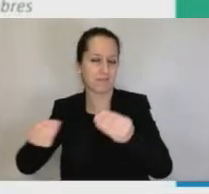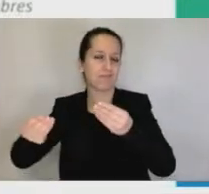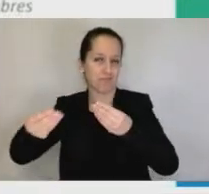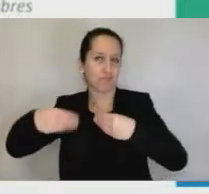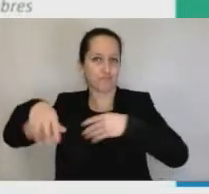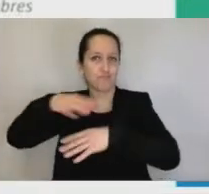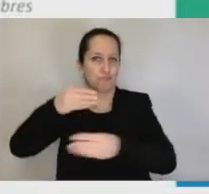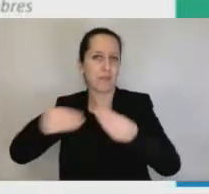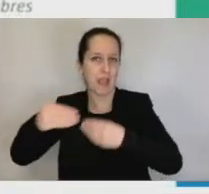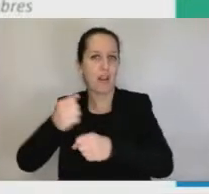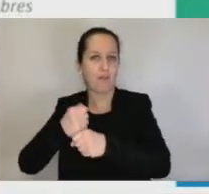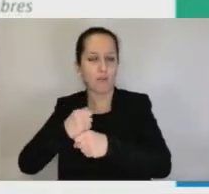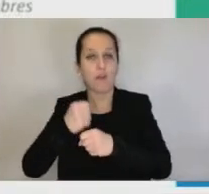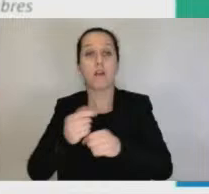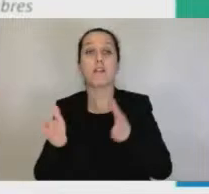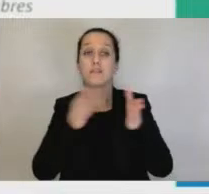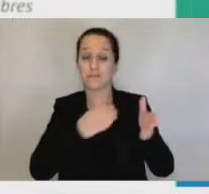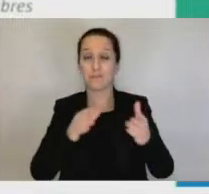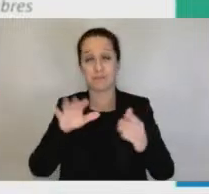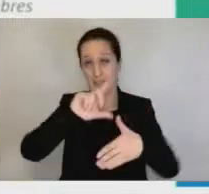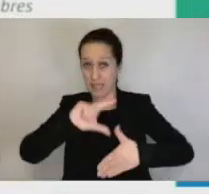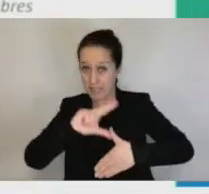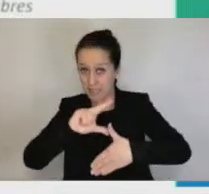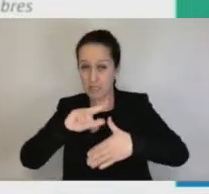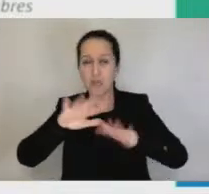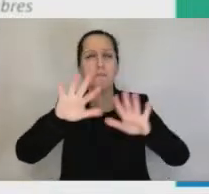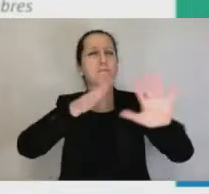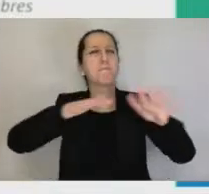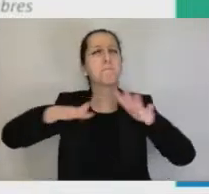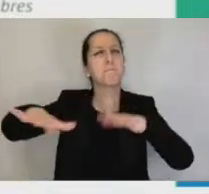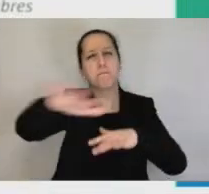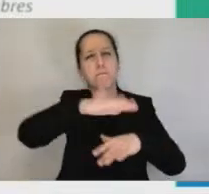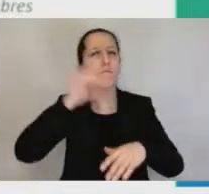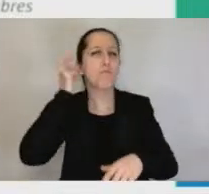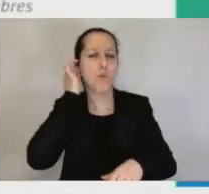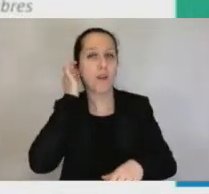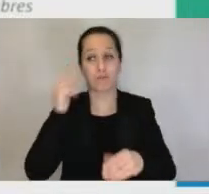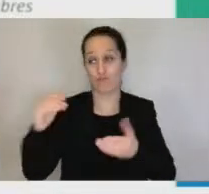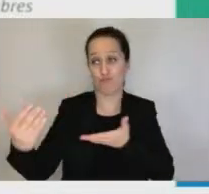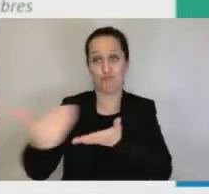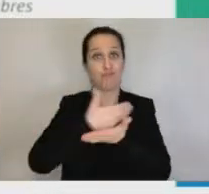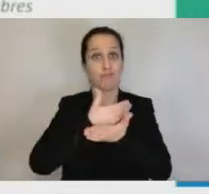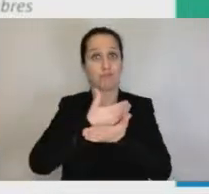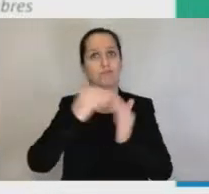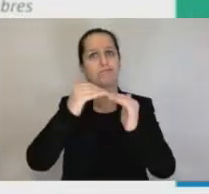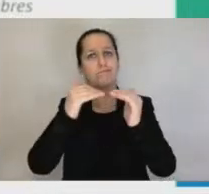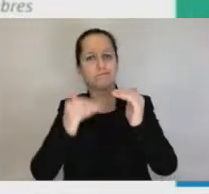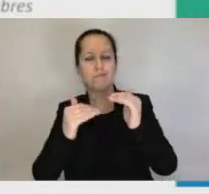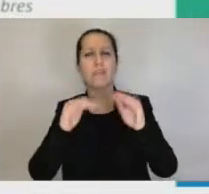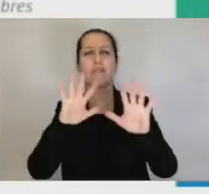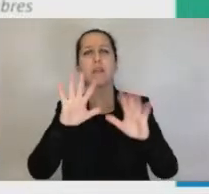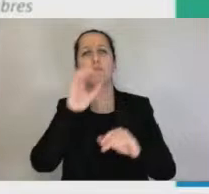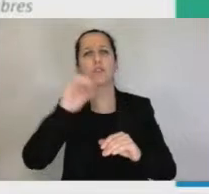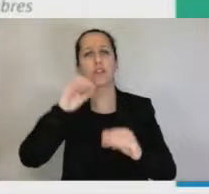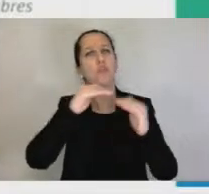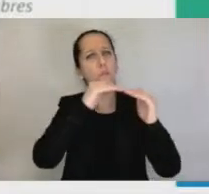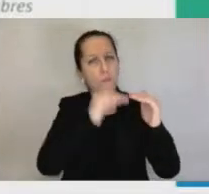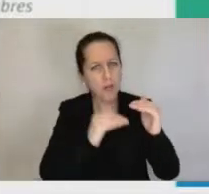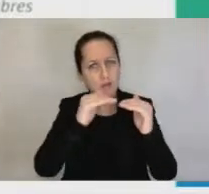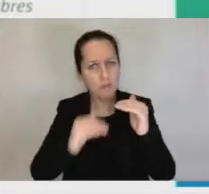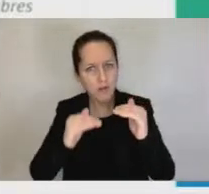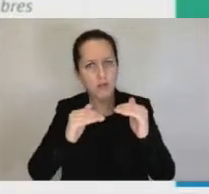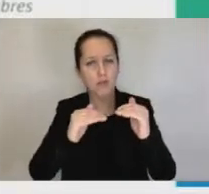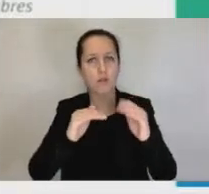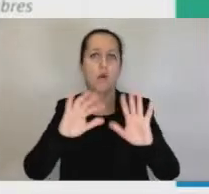than 50. According to ECLAC, the average in women, the salary is less than 10% for